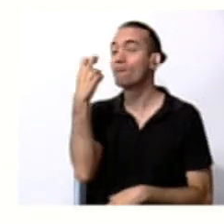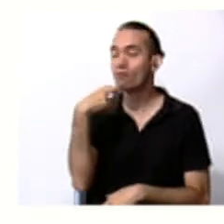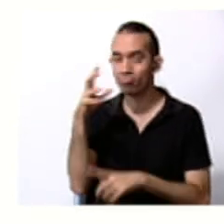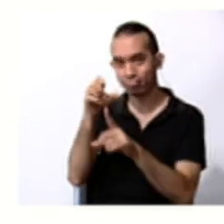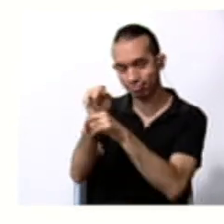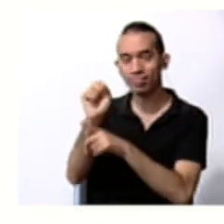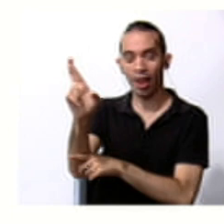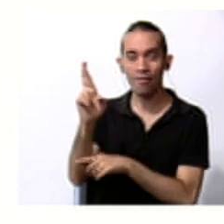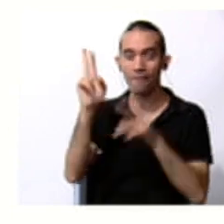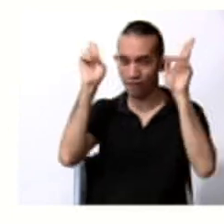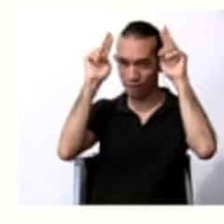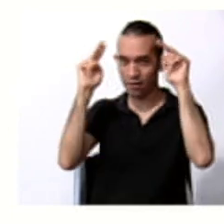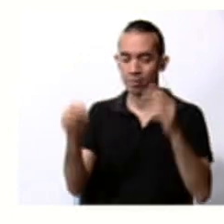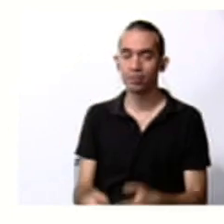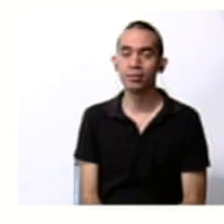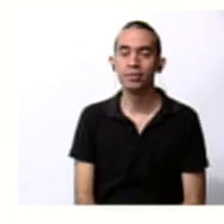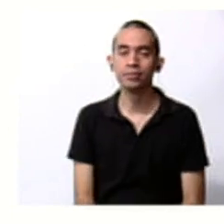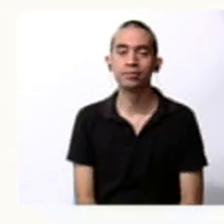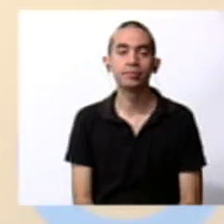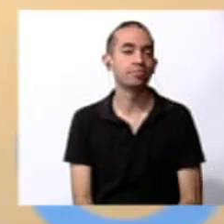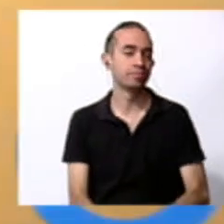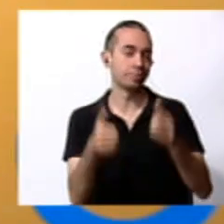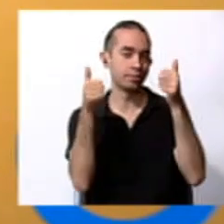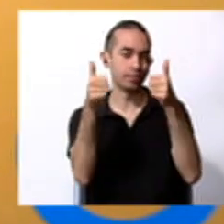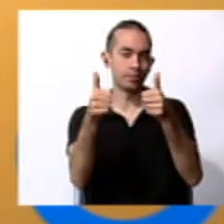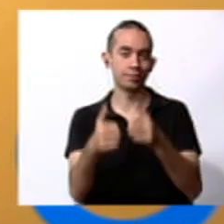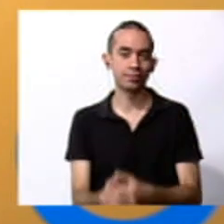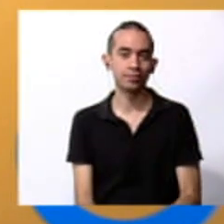good. Nice job, Zoe.